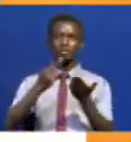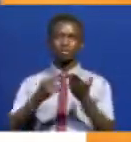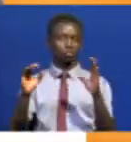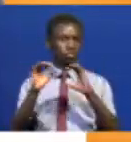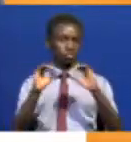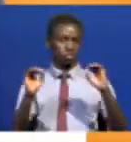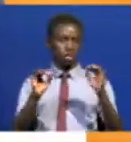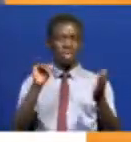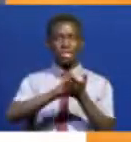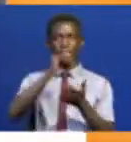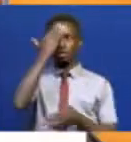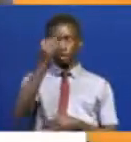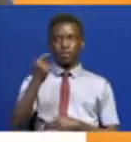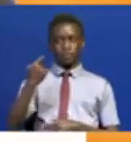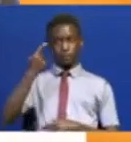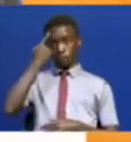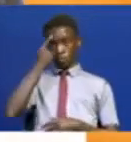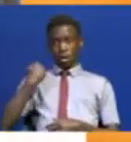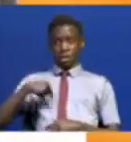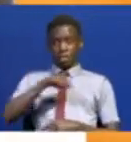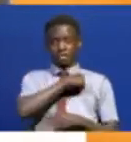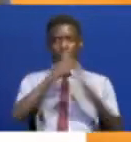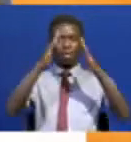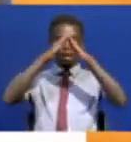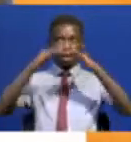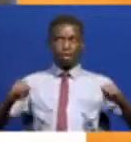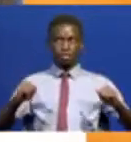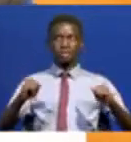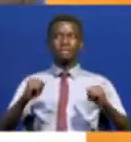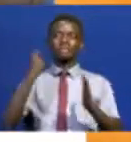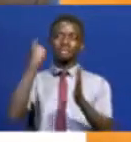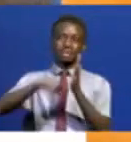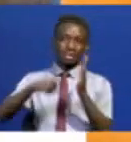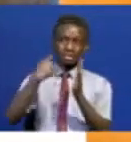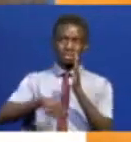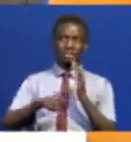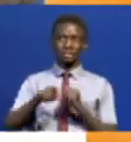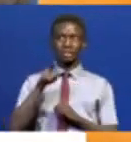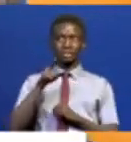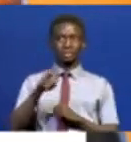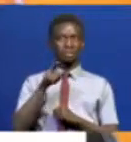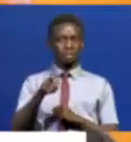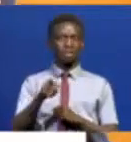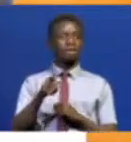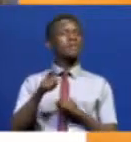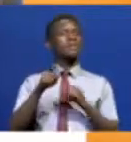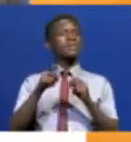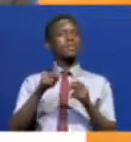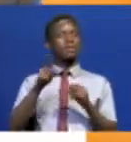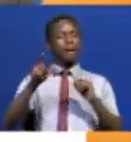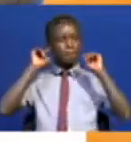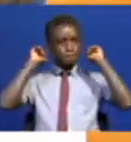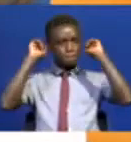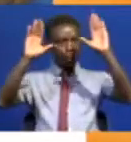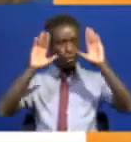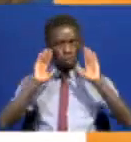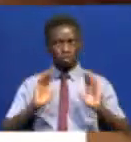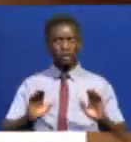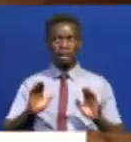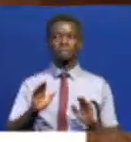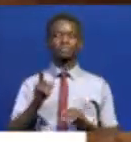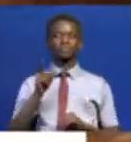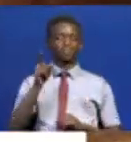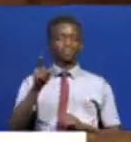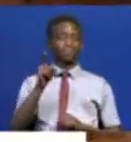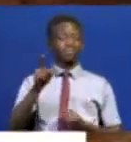us, the housing tax and levy, it's an existential intervention.